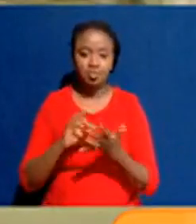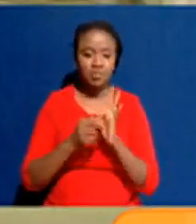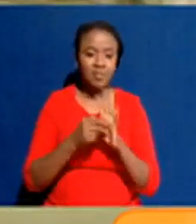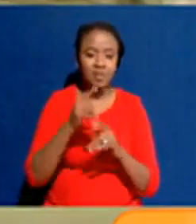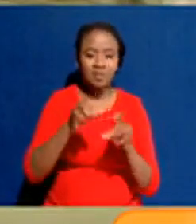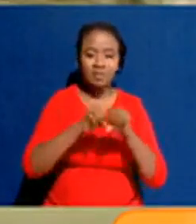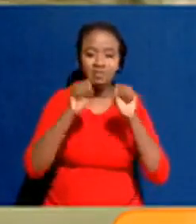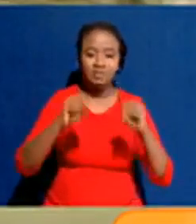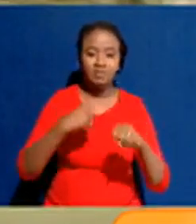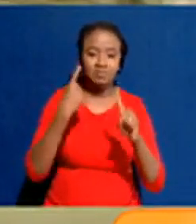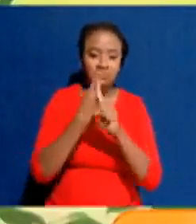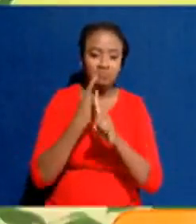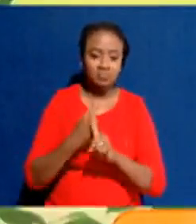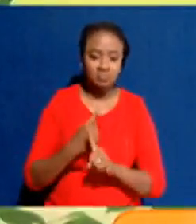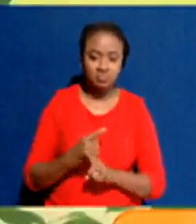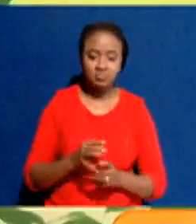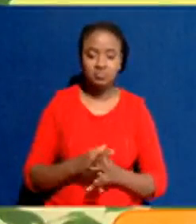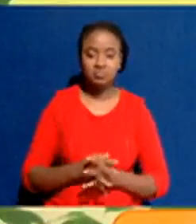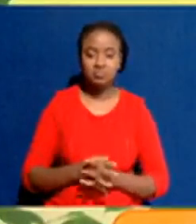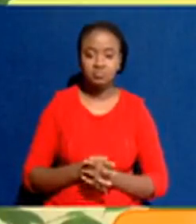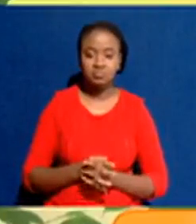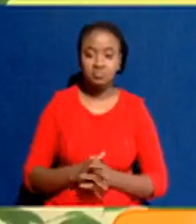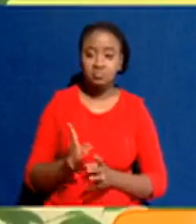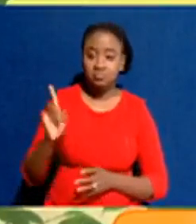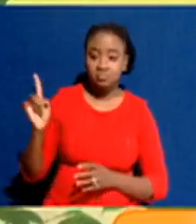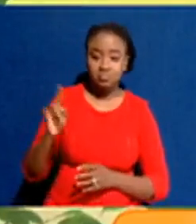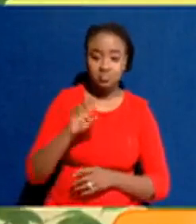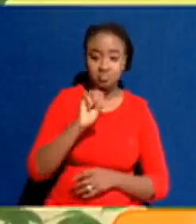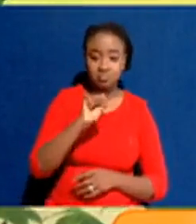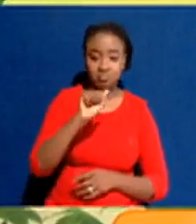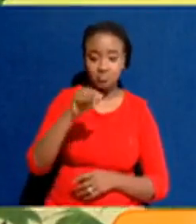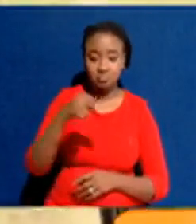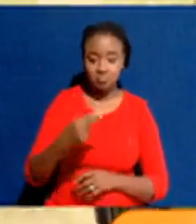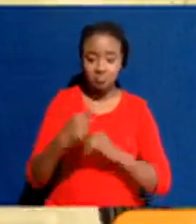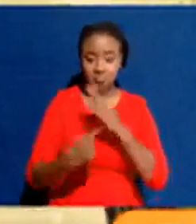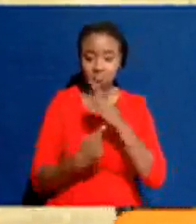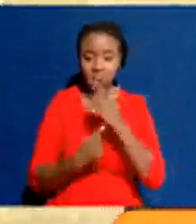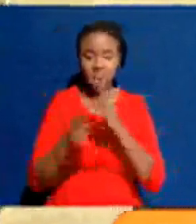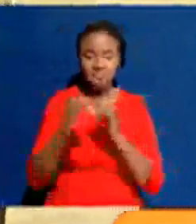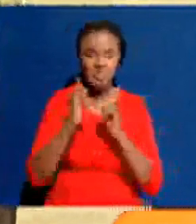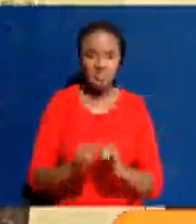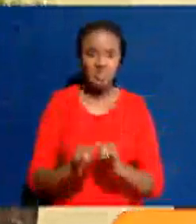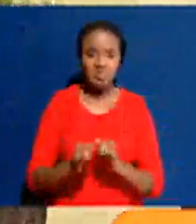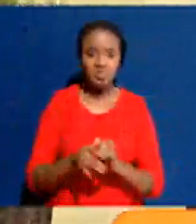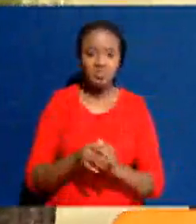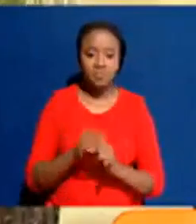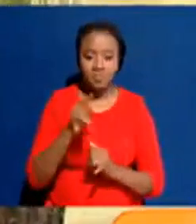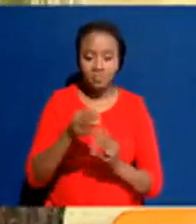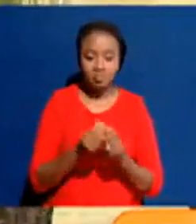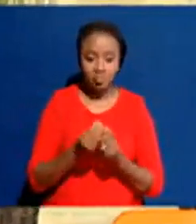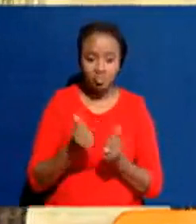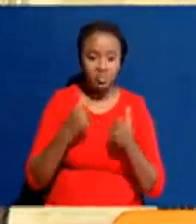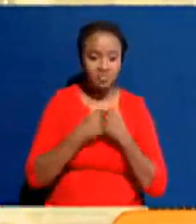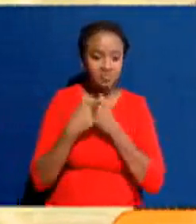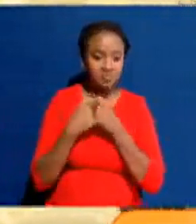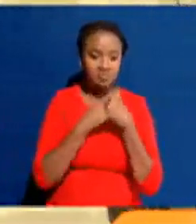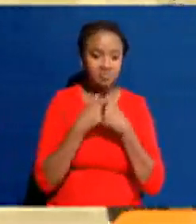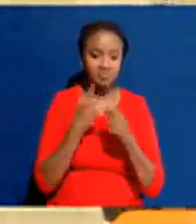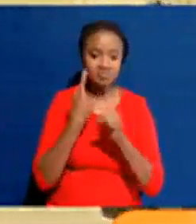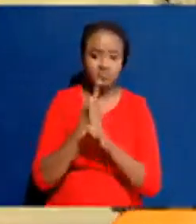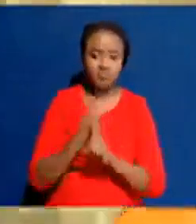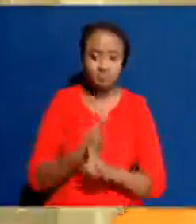multiplication for cassava. The technology, which is relatively new in the country, addresses constraints of slow and